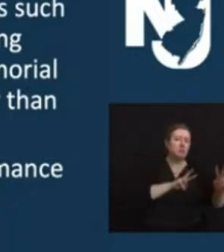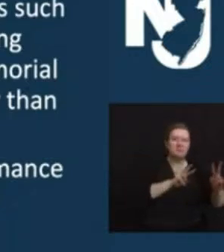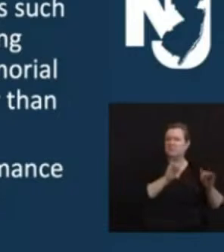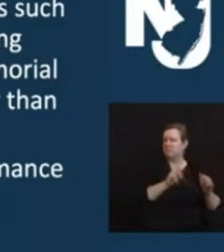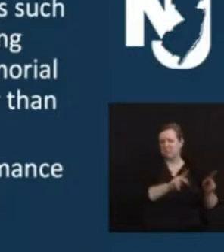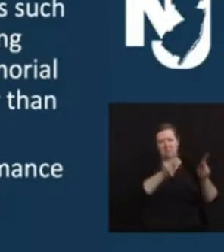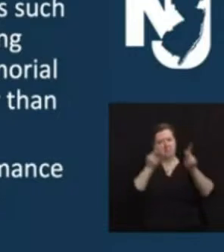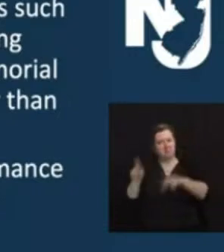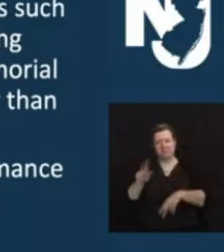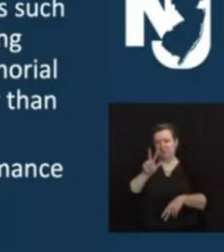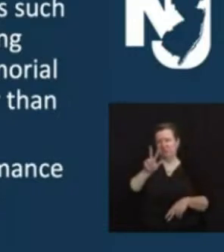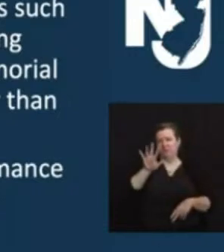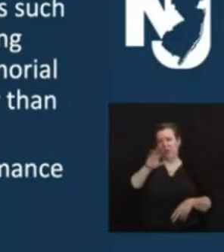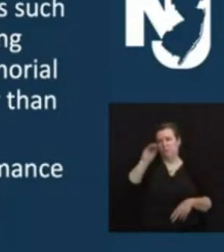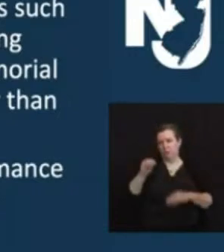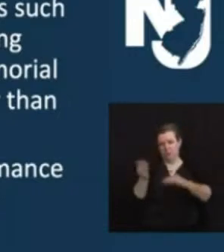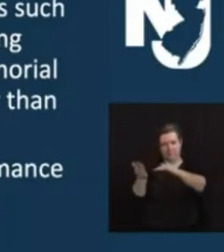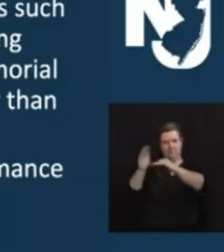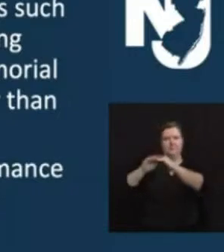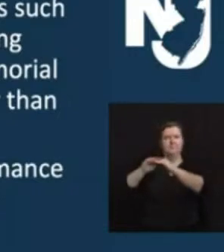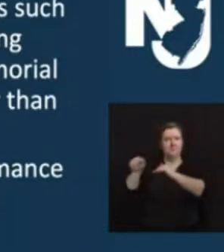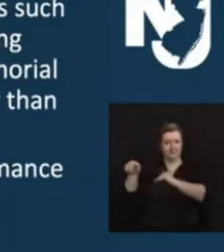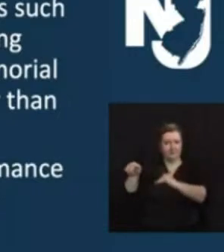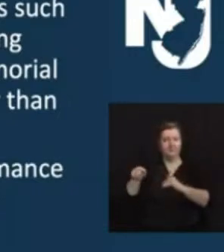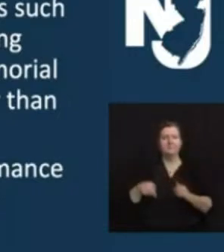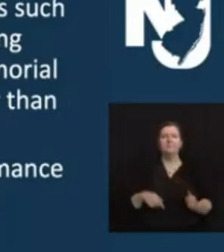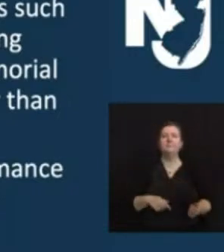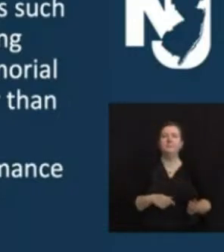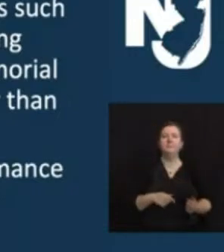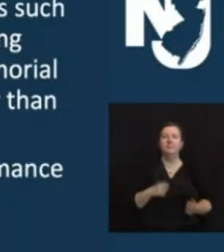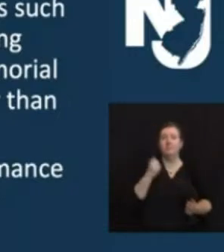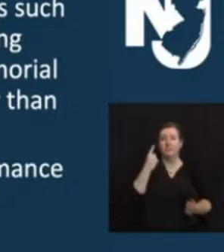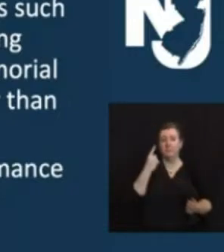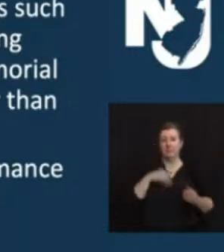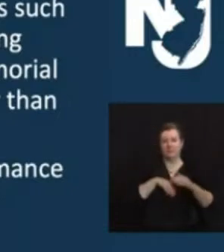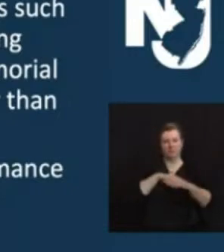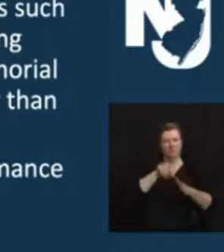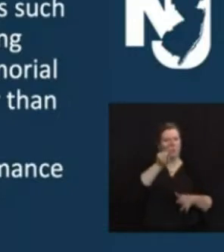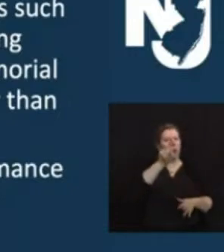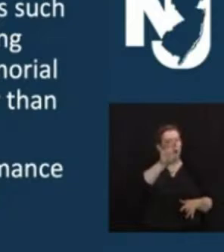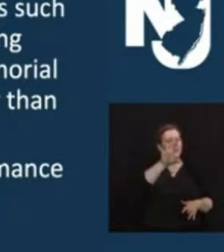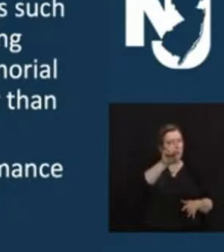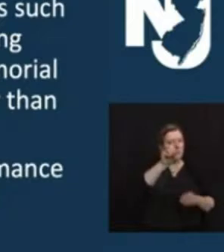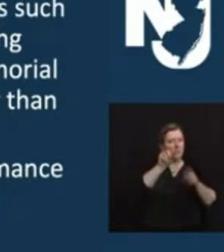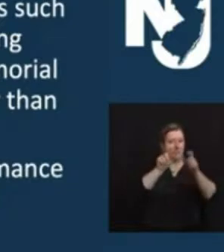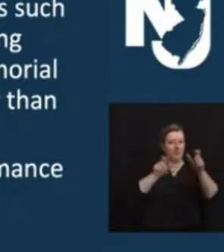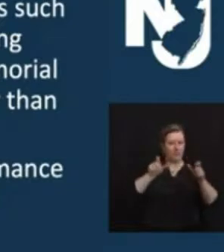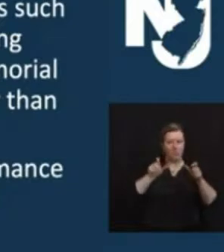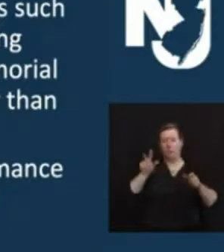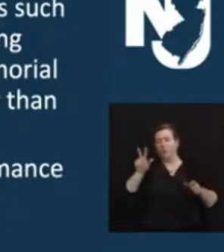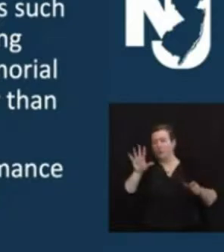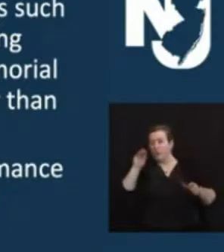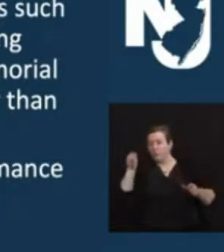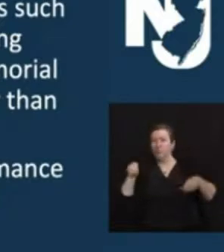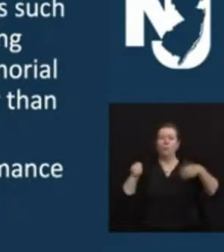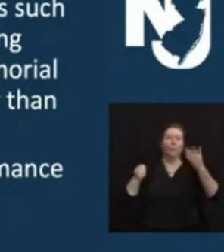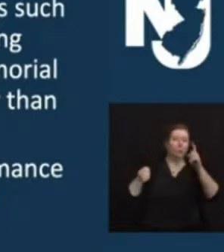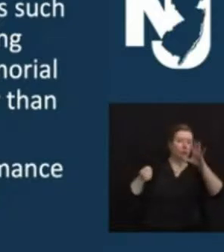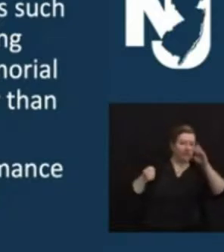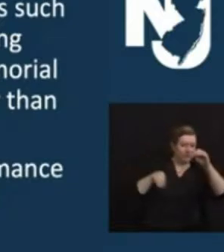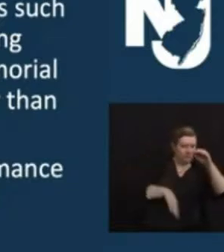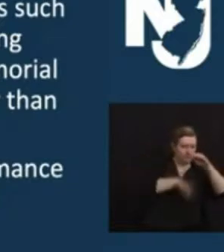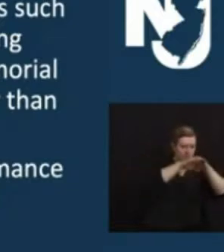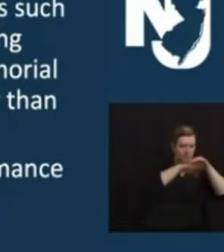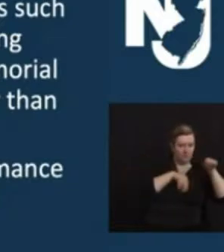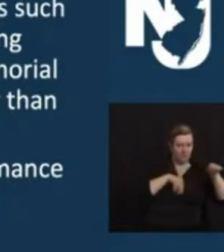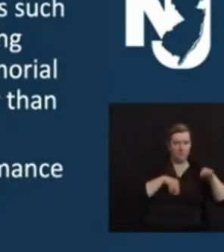at 35% of capacity, but no more than 150 total individuals. Performance venues may also